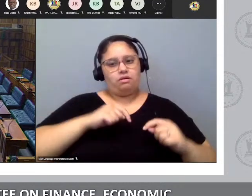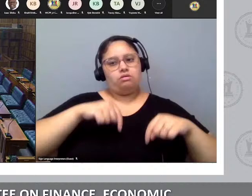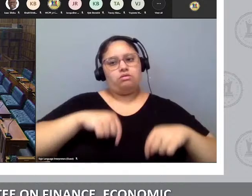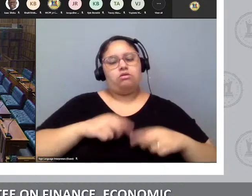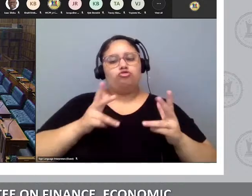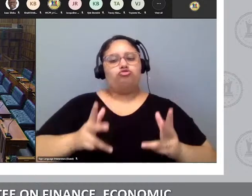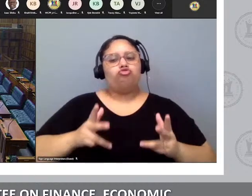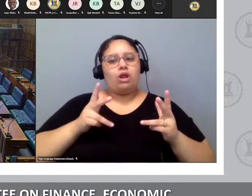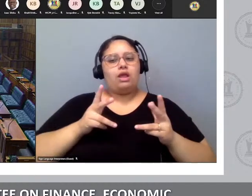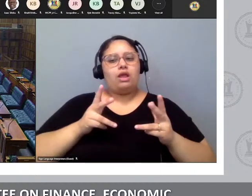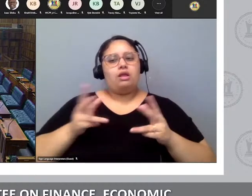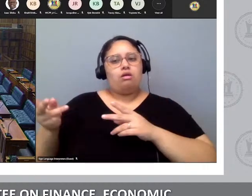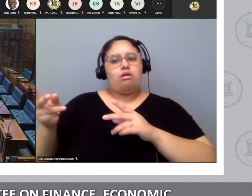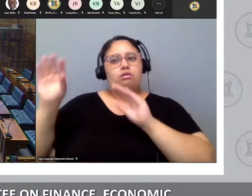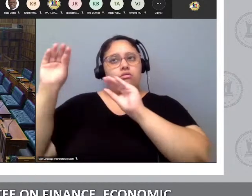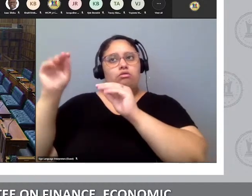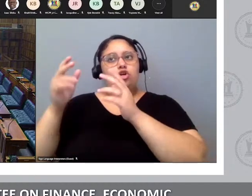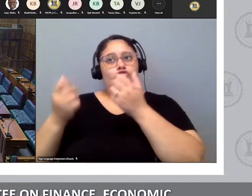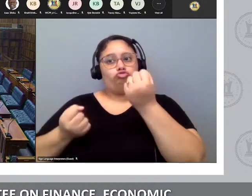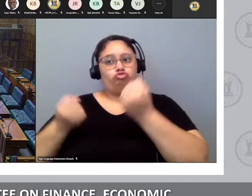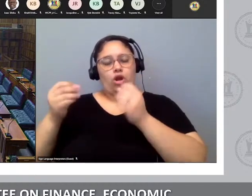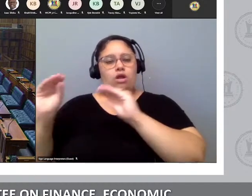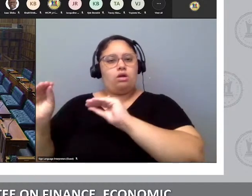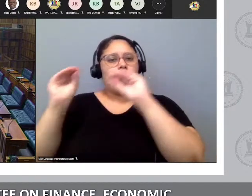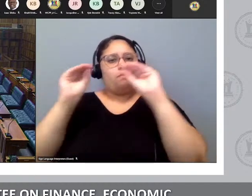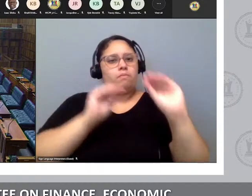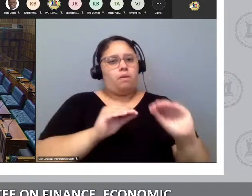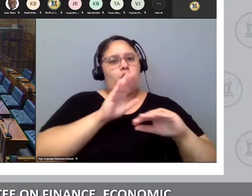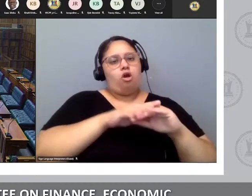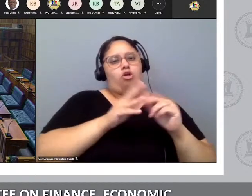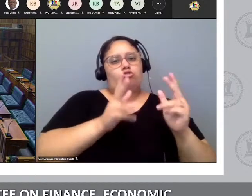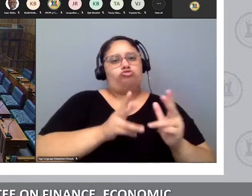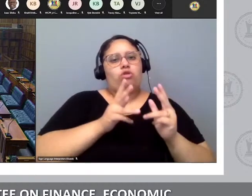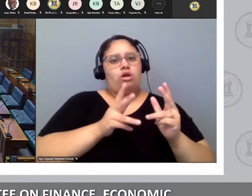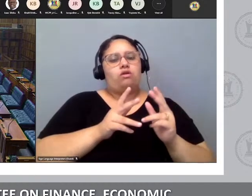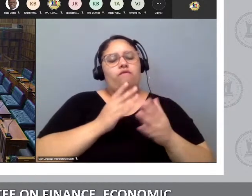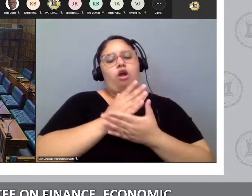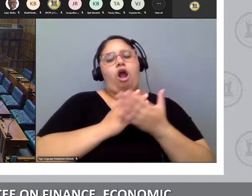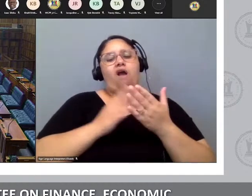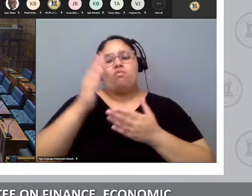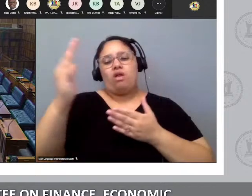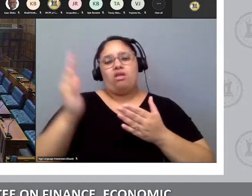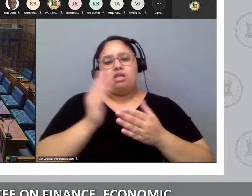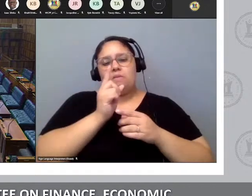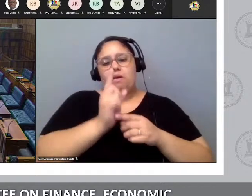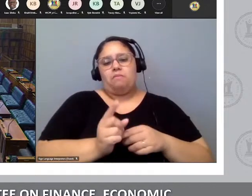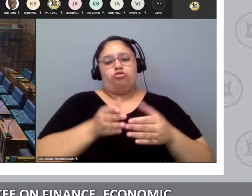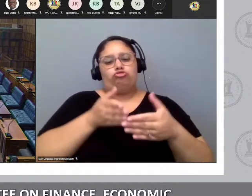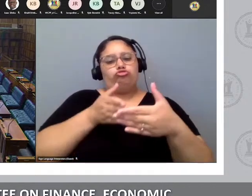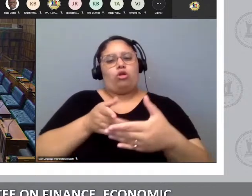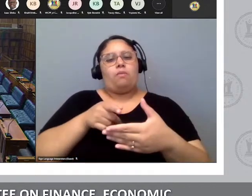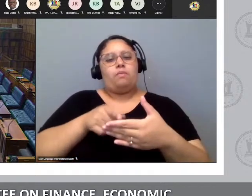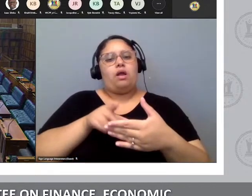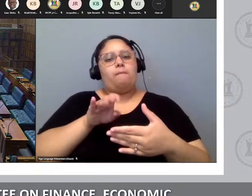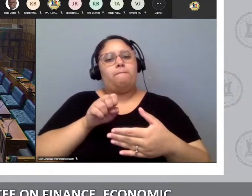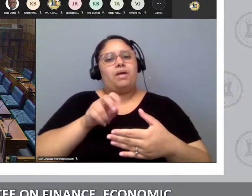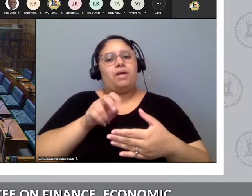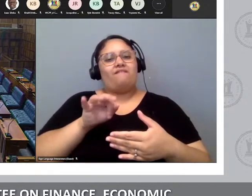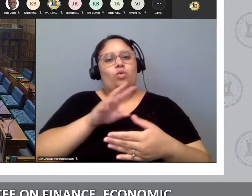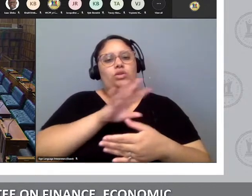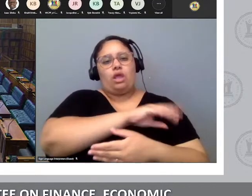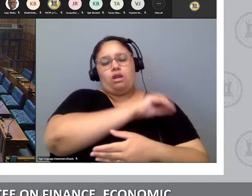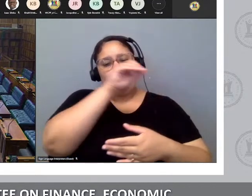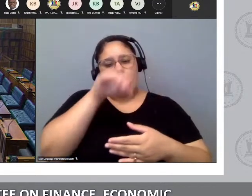line even if if it's halfway you know in a place like better Fontaine to to try alleviate